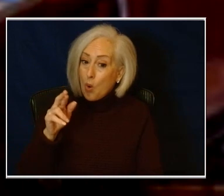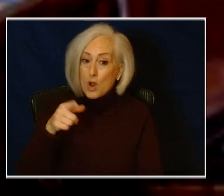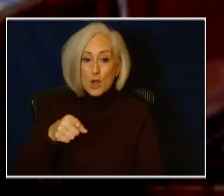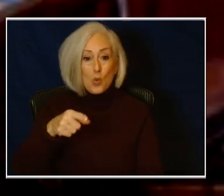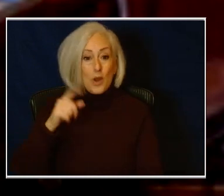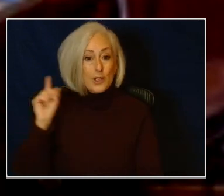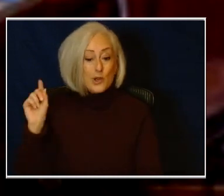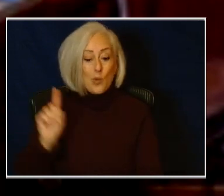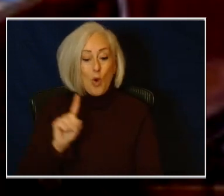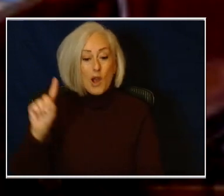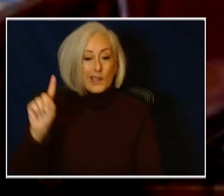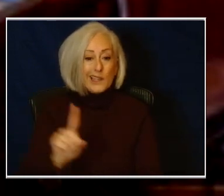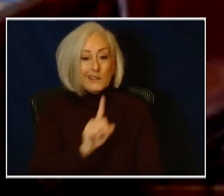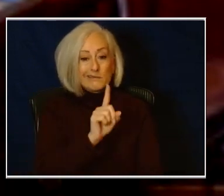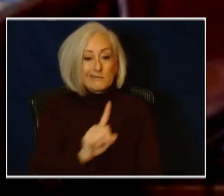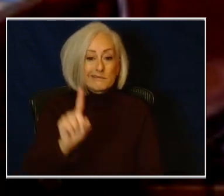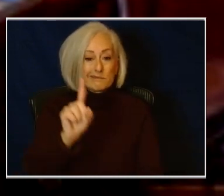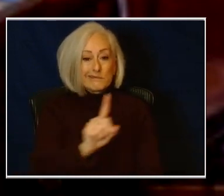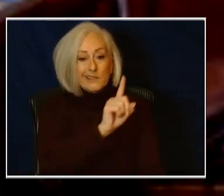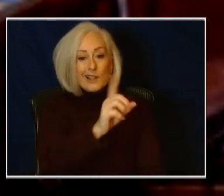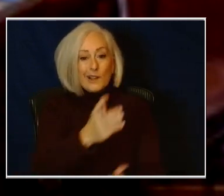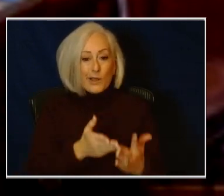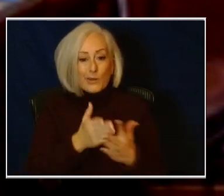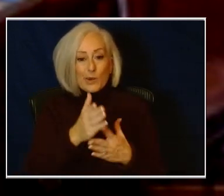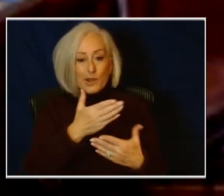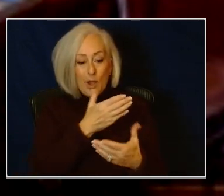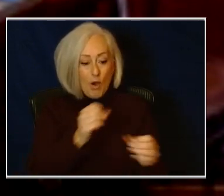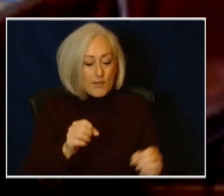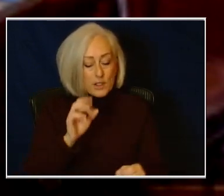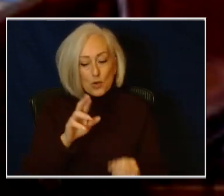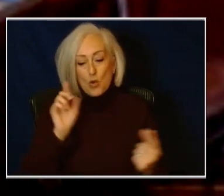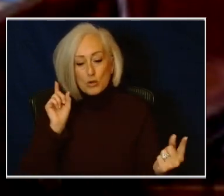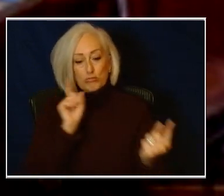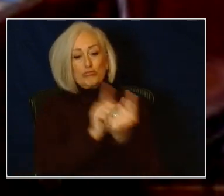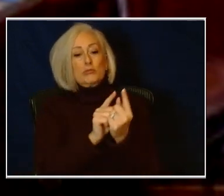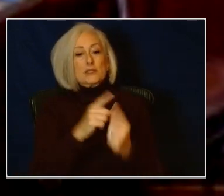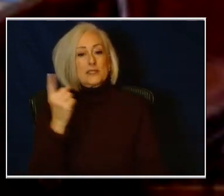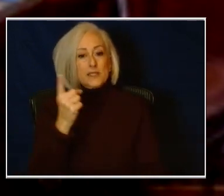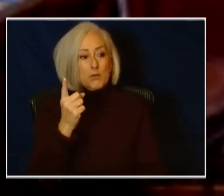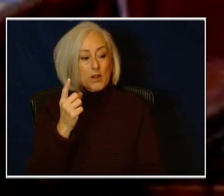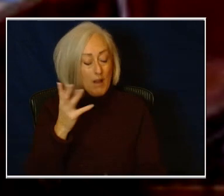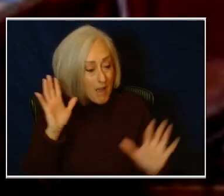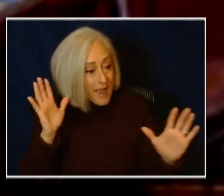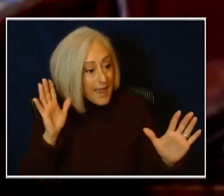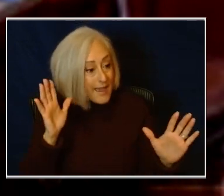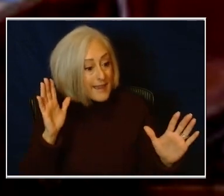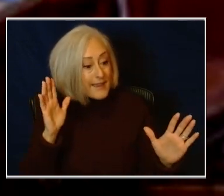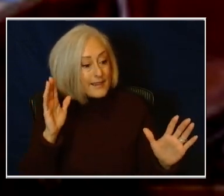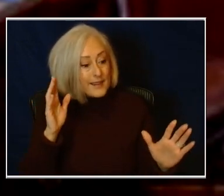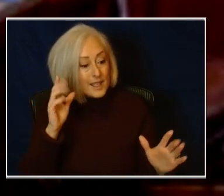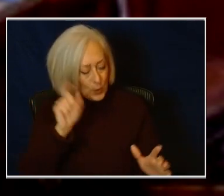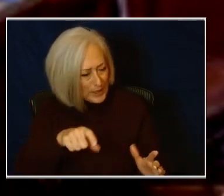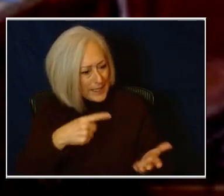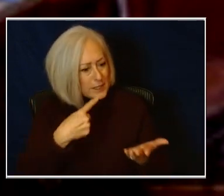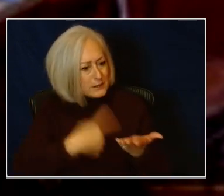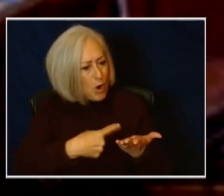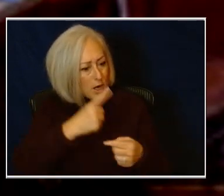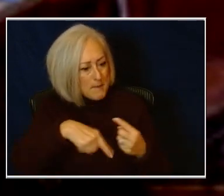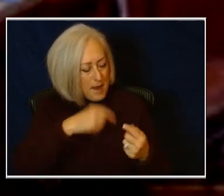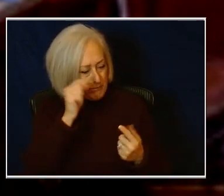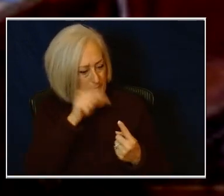walking through the office or running into somebody, you can come up with some informal, hey, we need to talk about this.